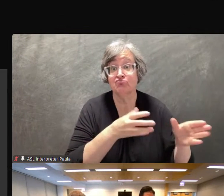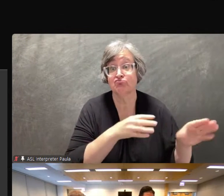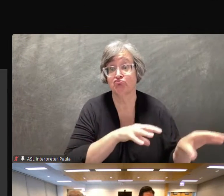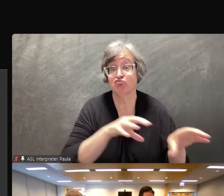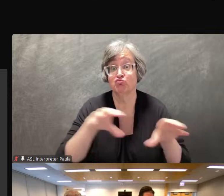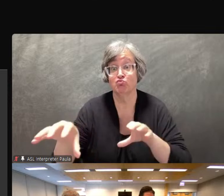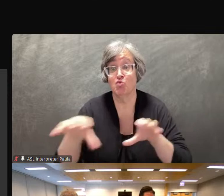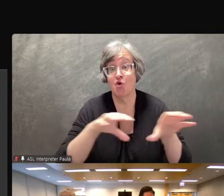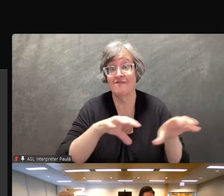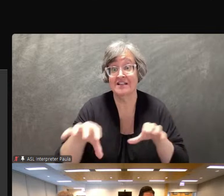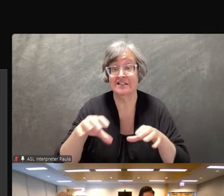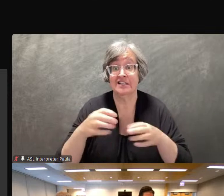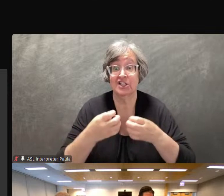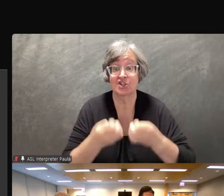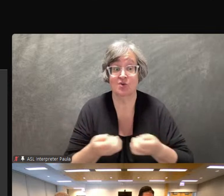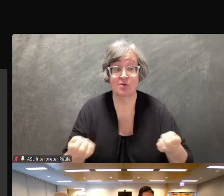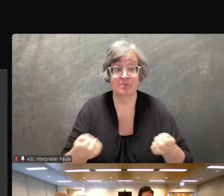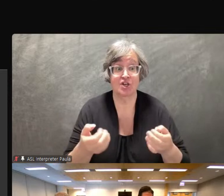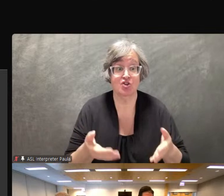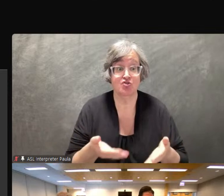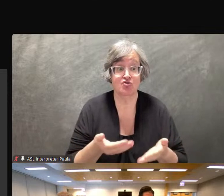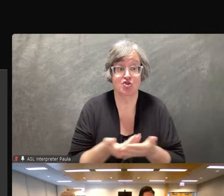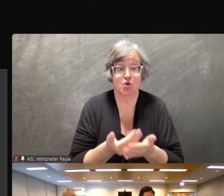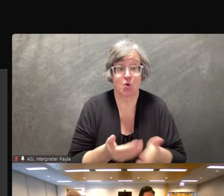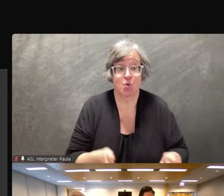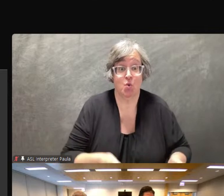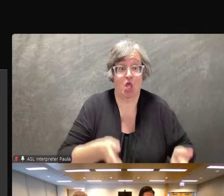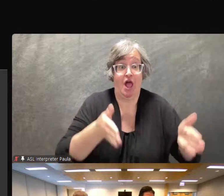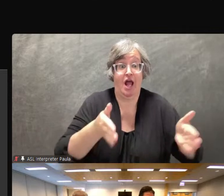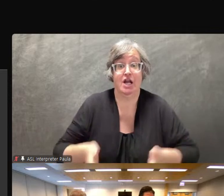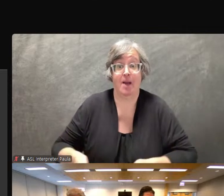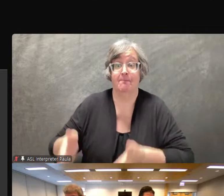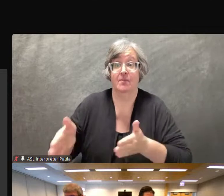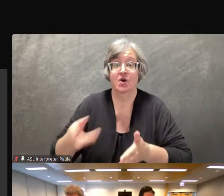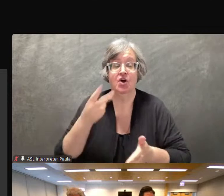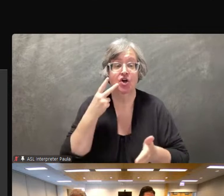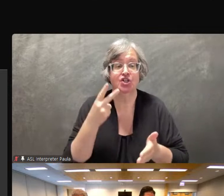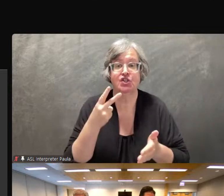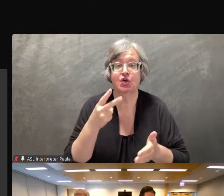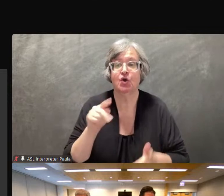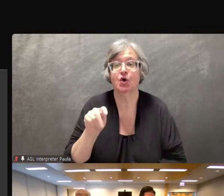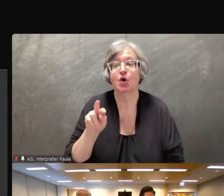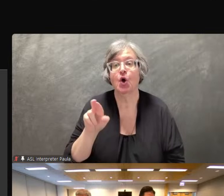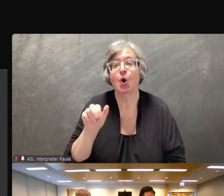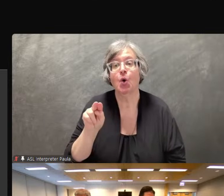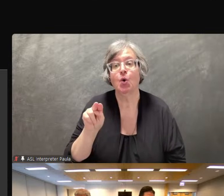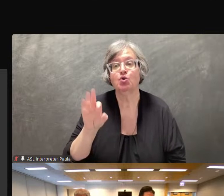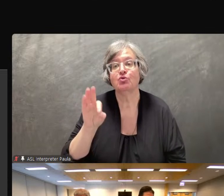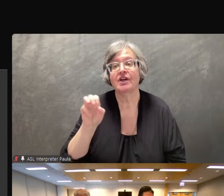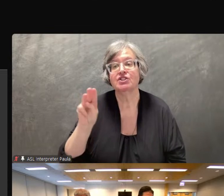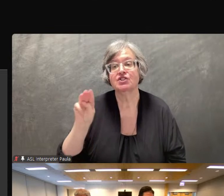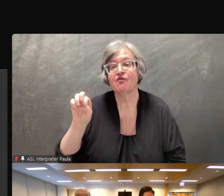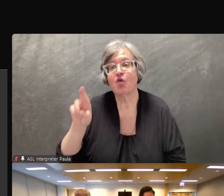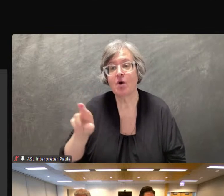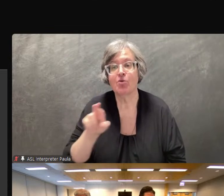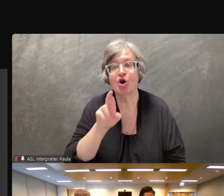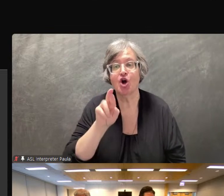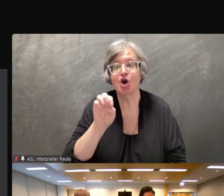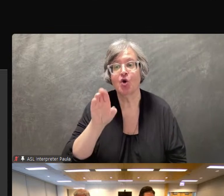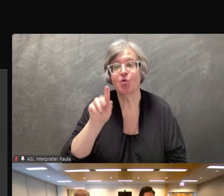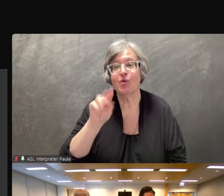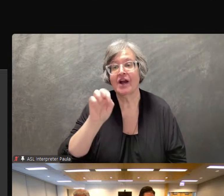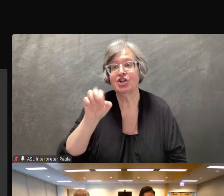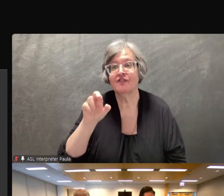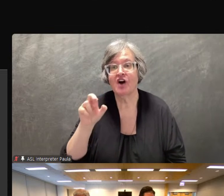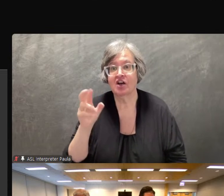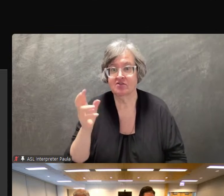enough that they were able to bring in the new lineups here. So you can see here the transformer and rectifier combos being installed here. They will be wired